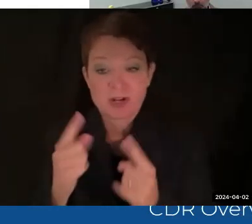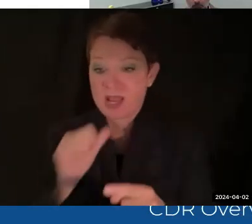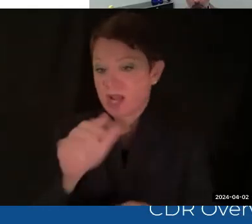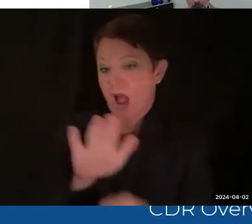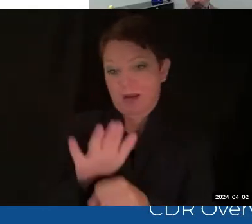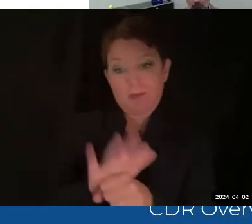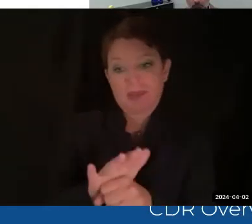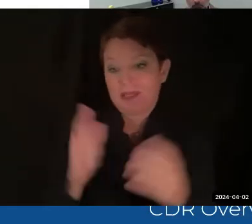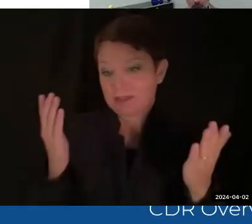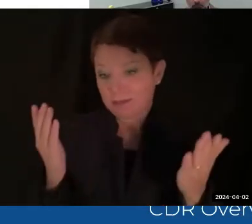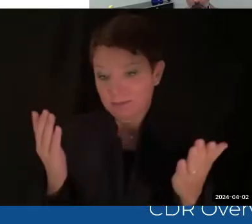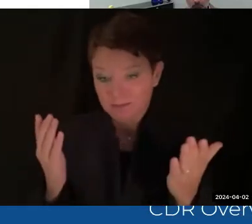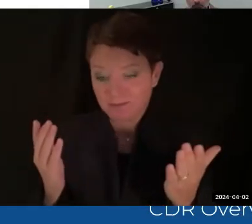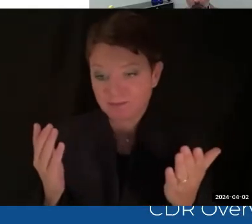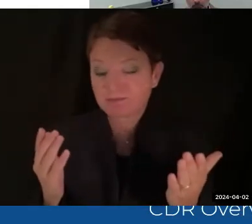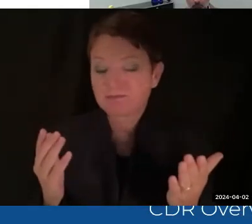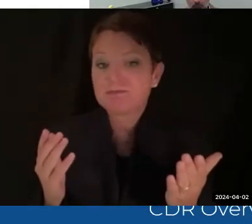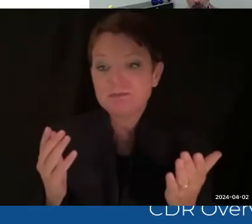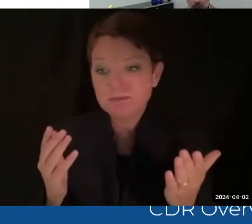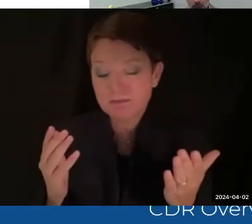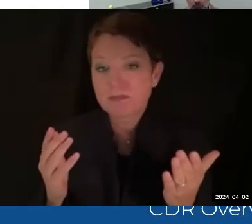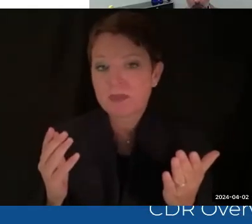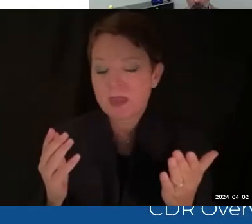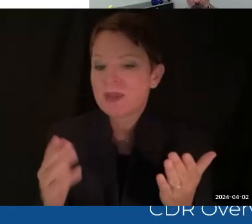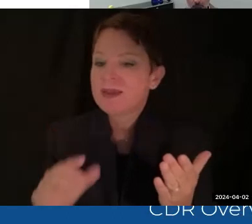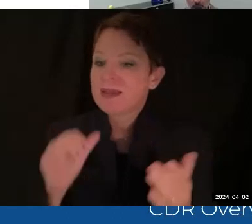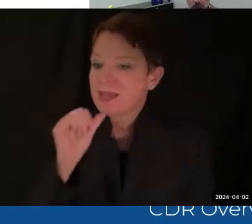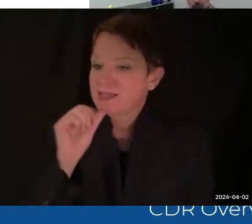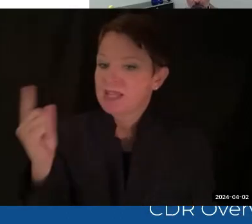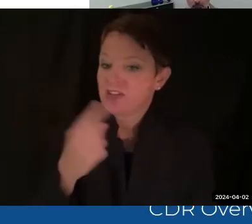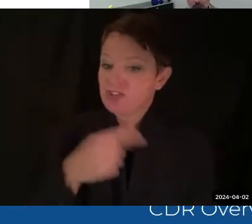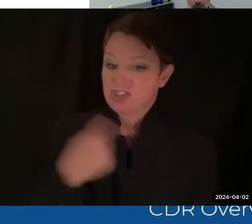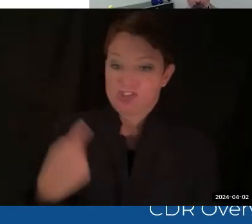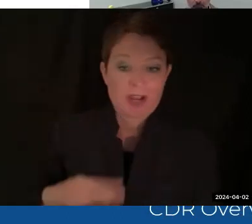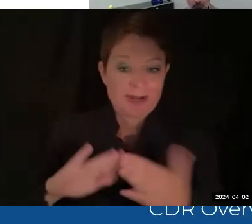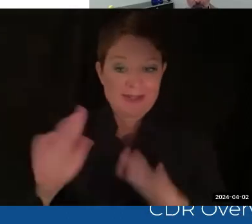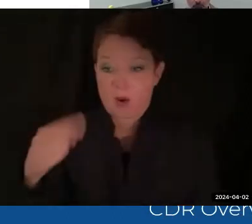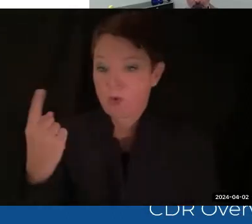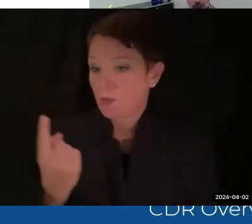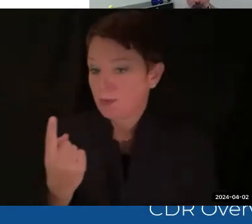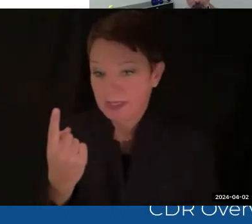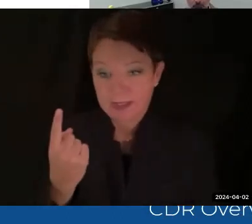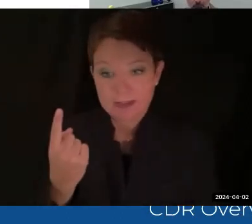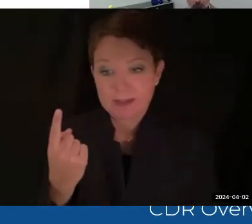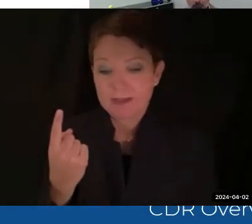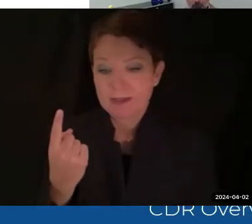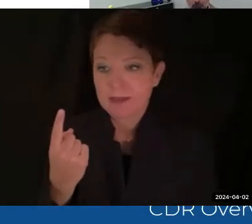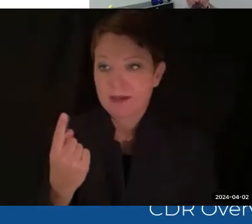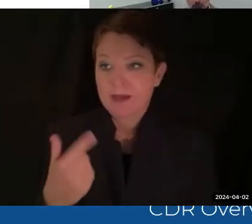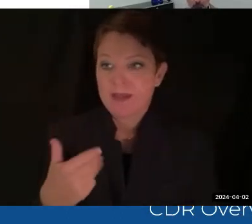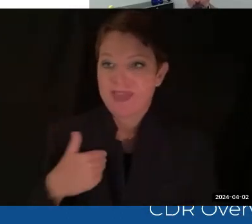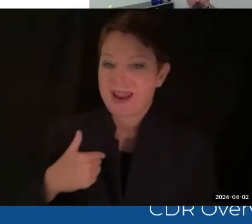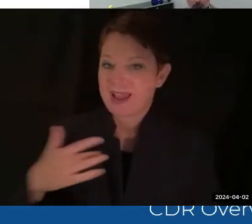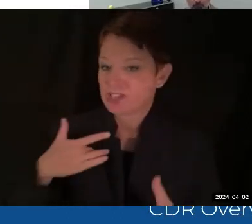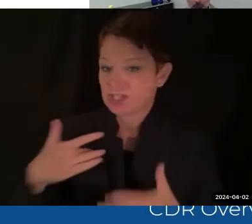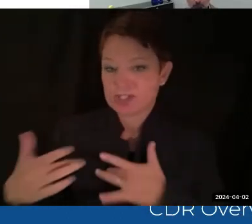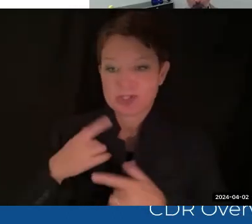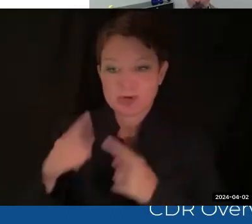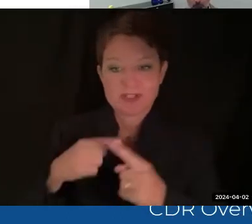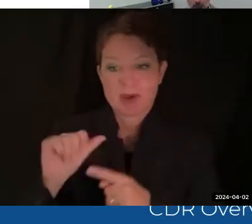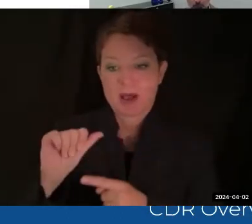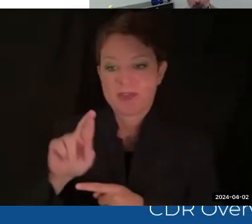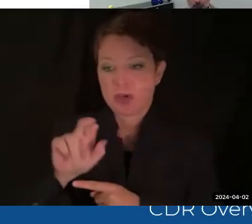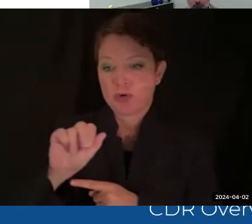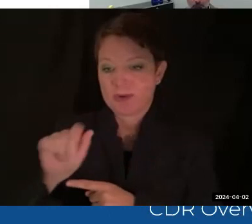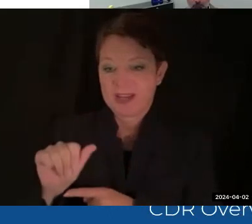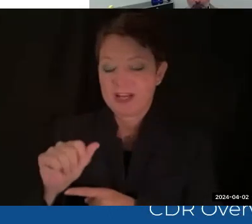incomplete. So it's not just Chinatown that has questions and concerns about this arena.